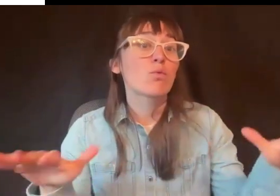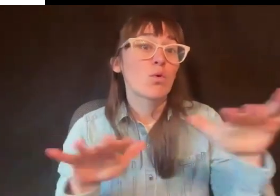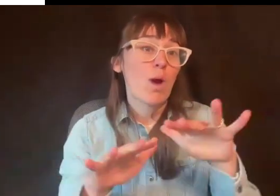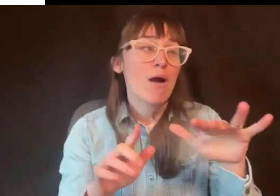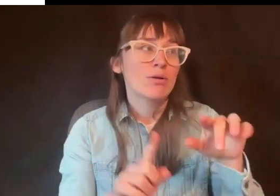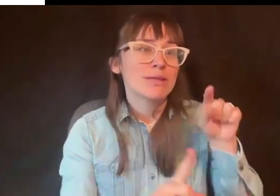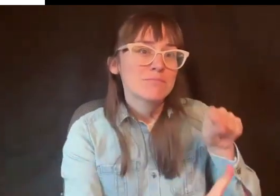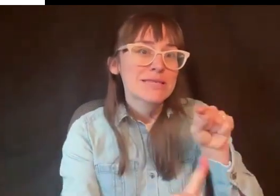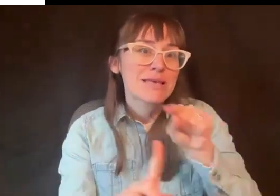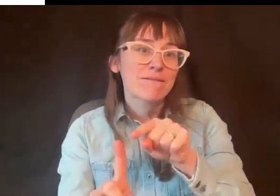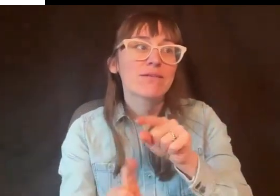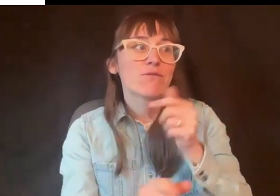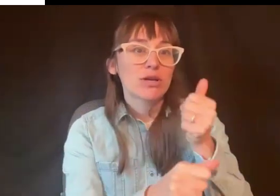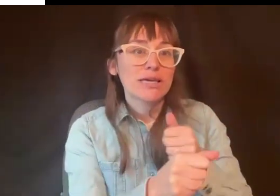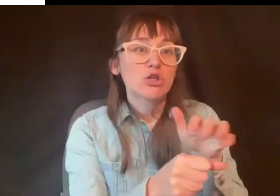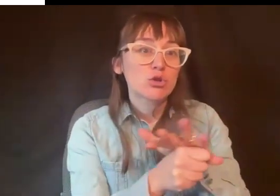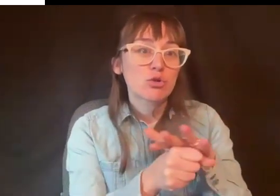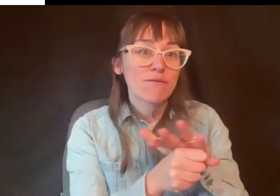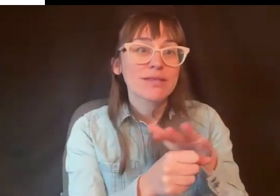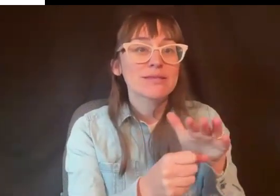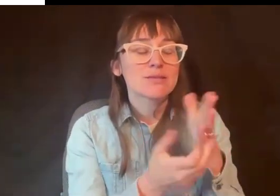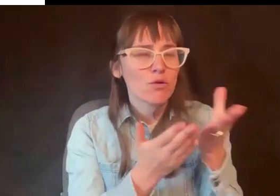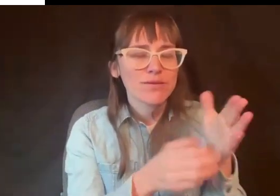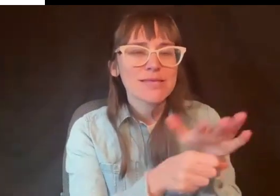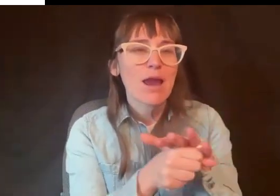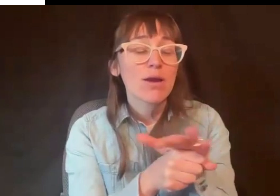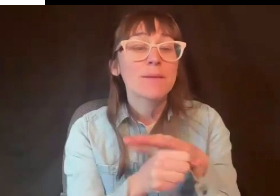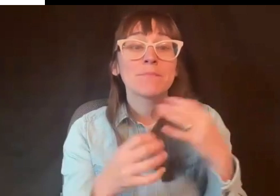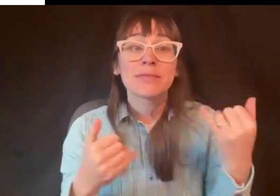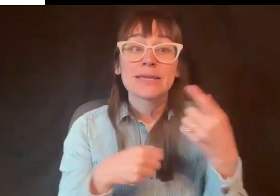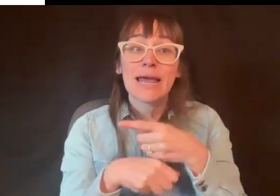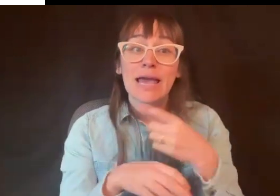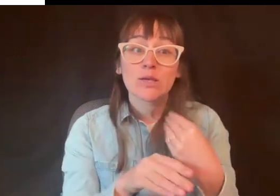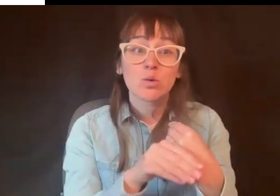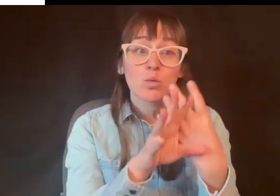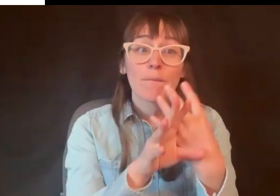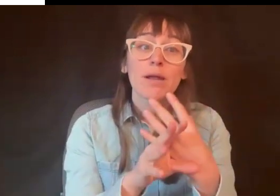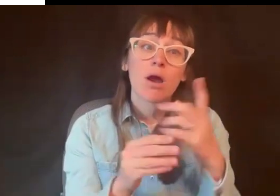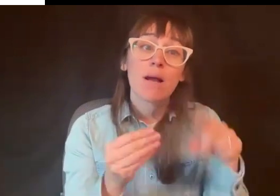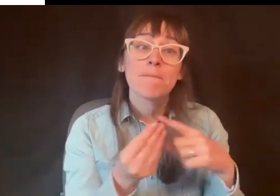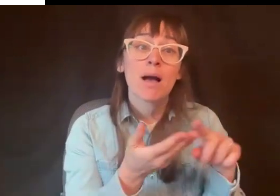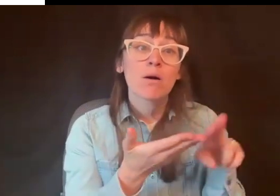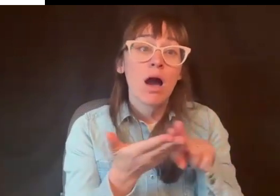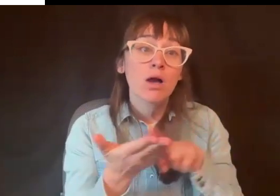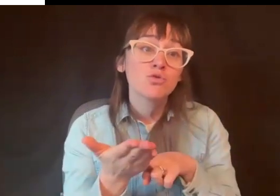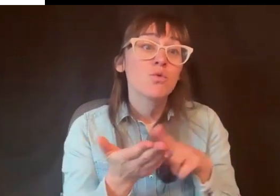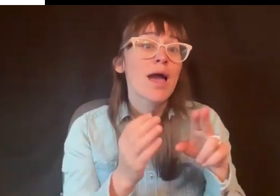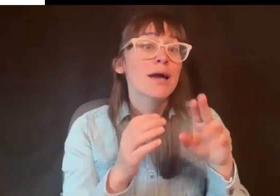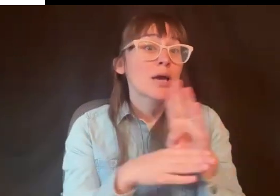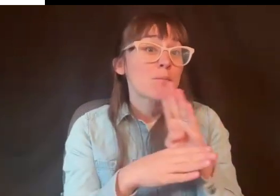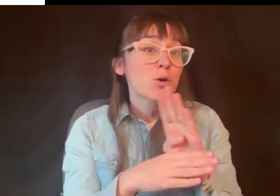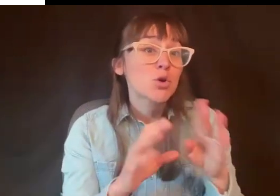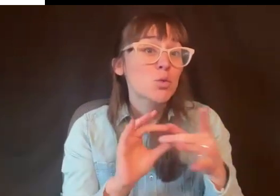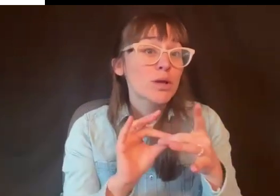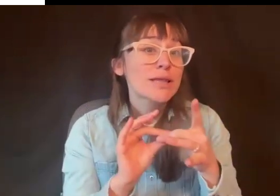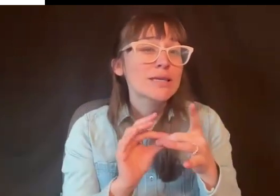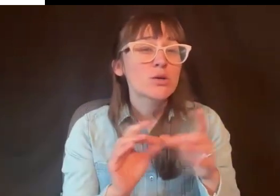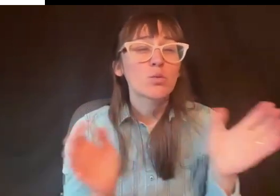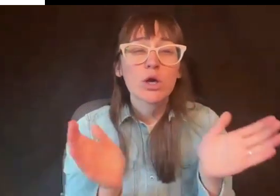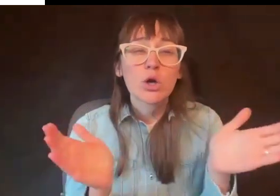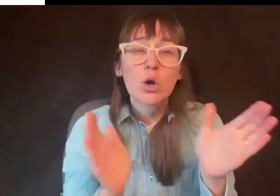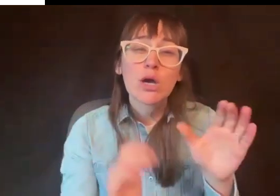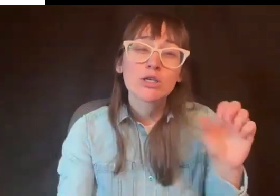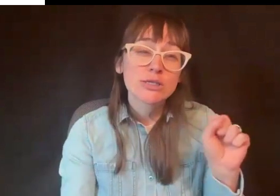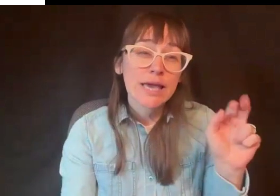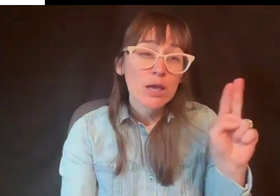area. For today's webinar on contracts and commercial relationships, we especially encourage state units on aging